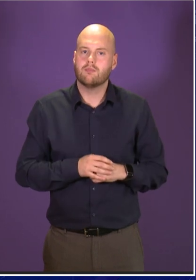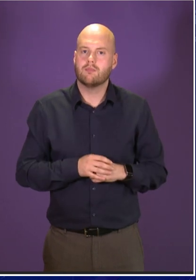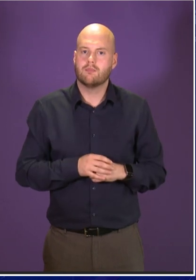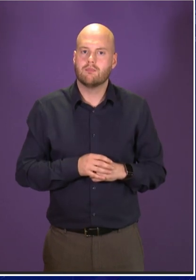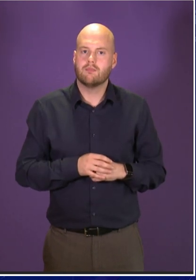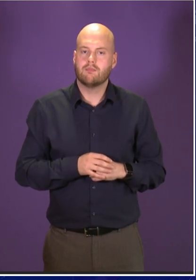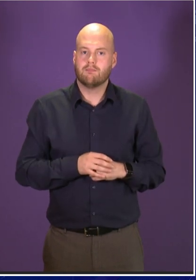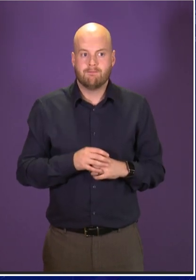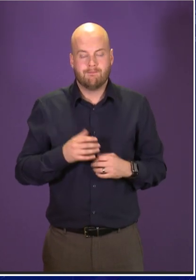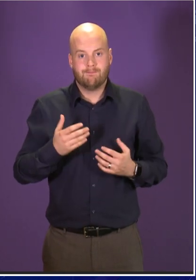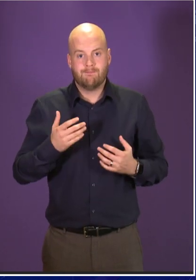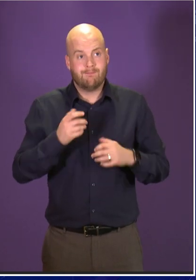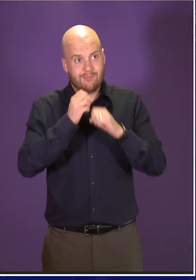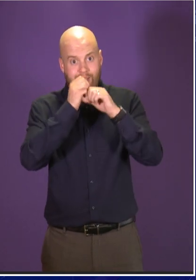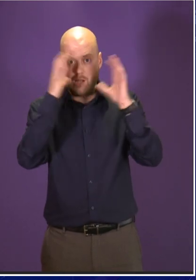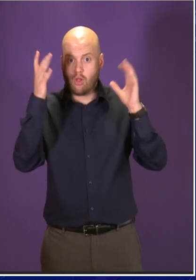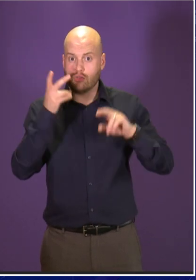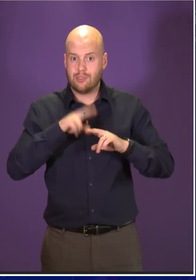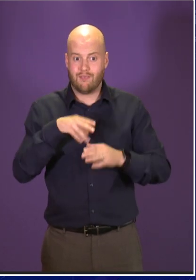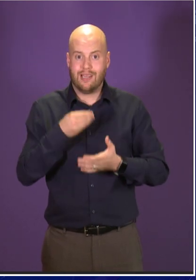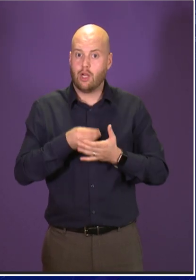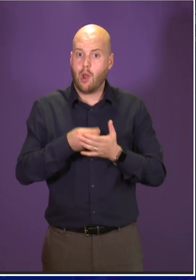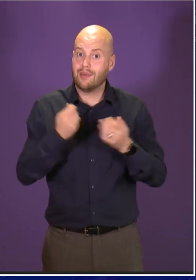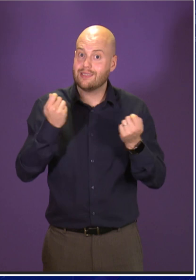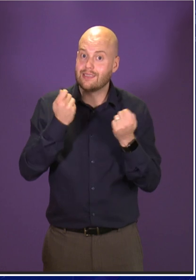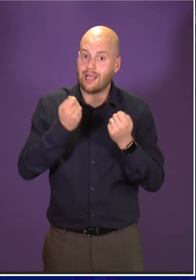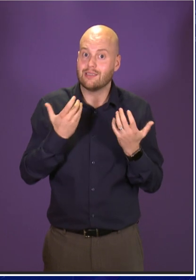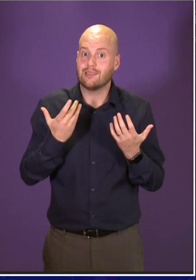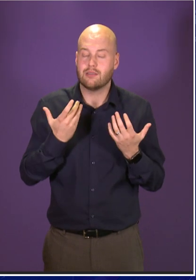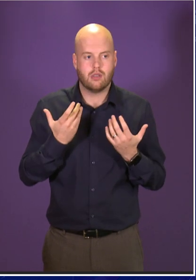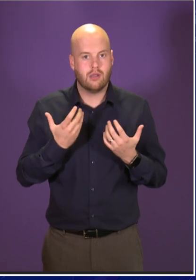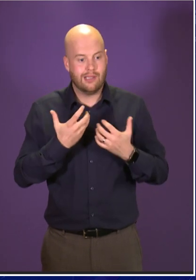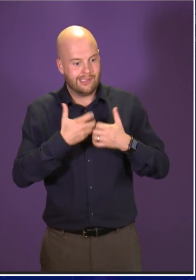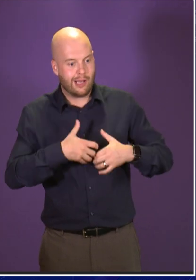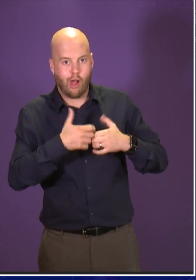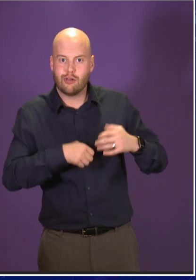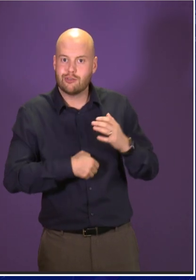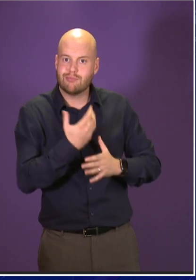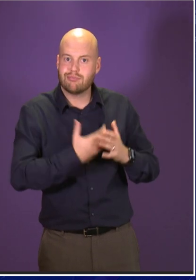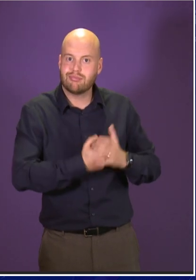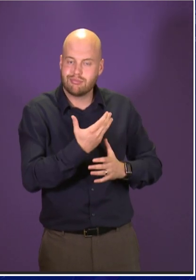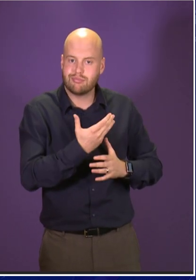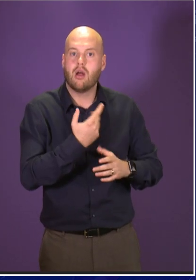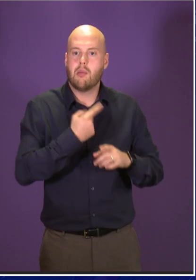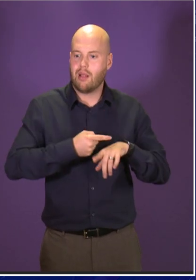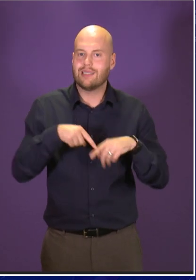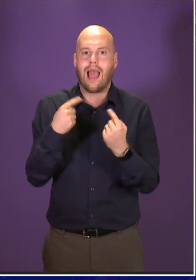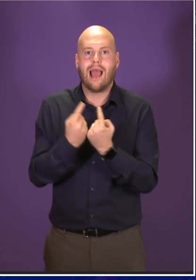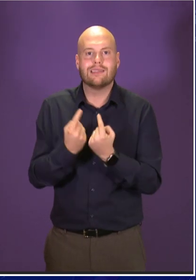The commodity-based ideology of economic success, of technological progress and accumulation of